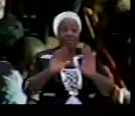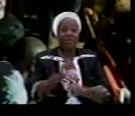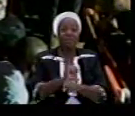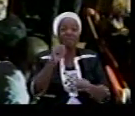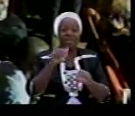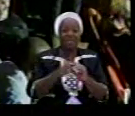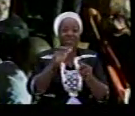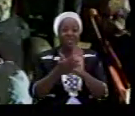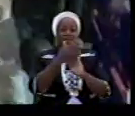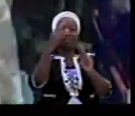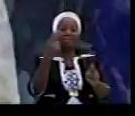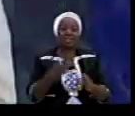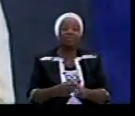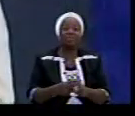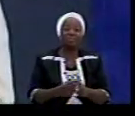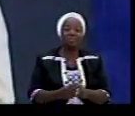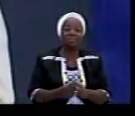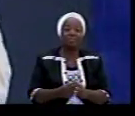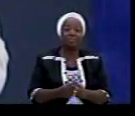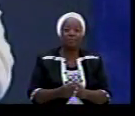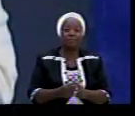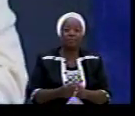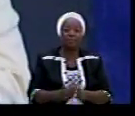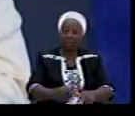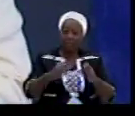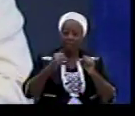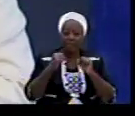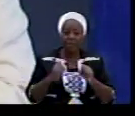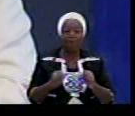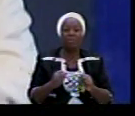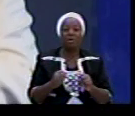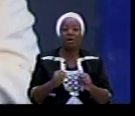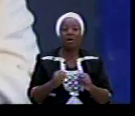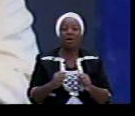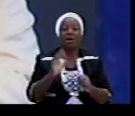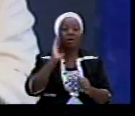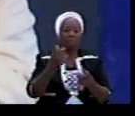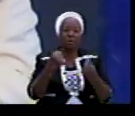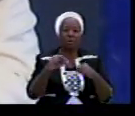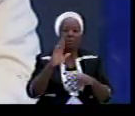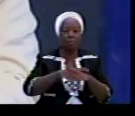Power will come in your life. When it says